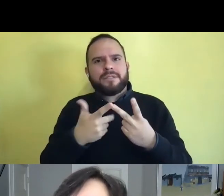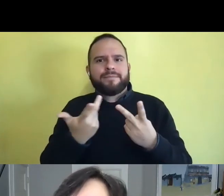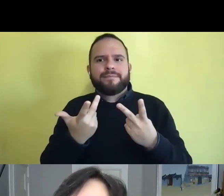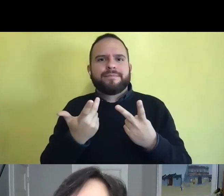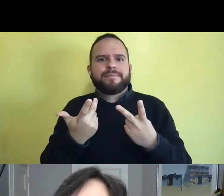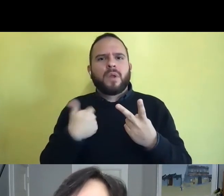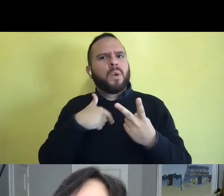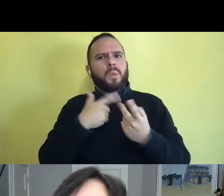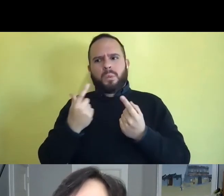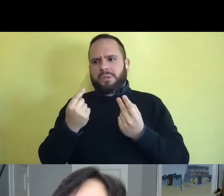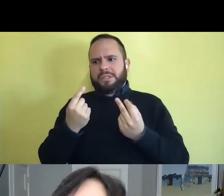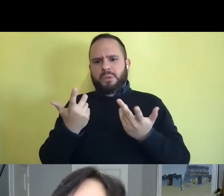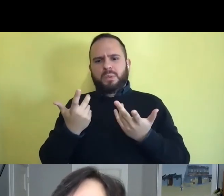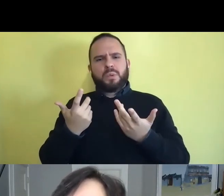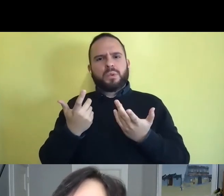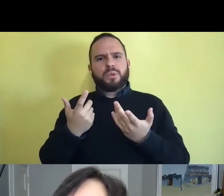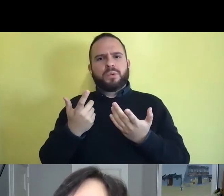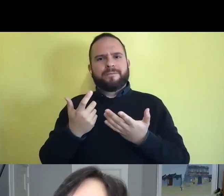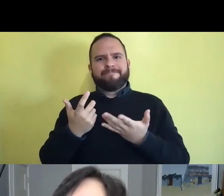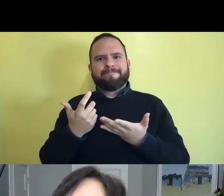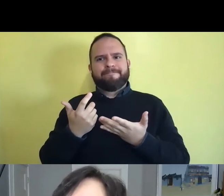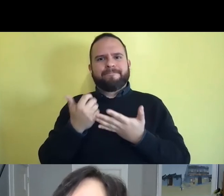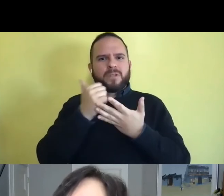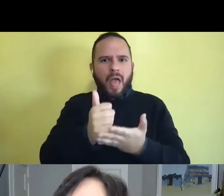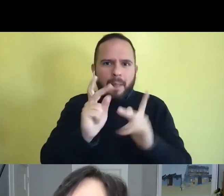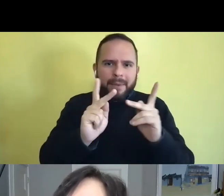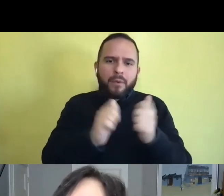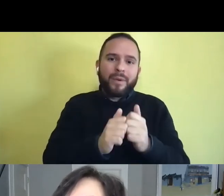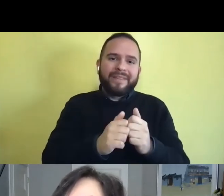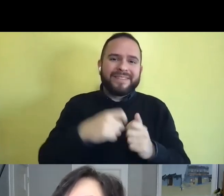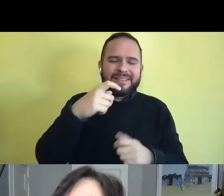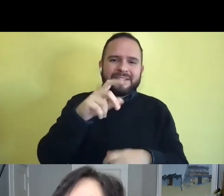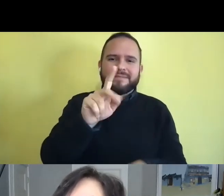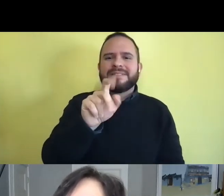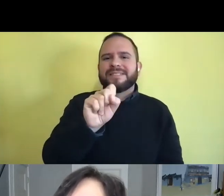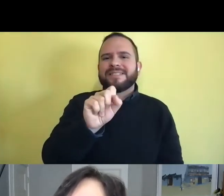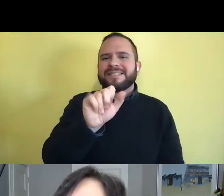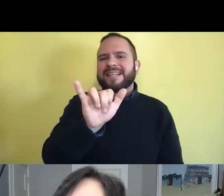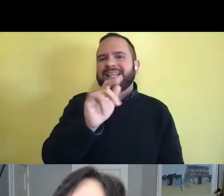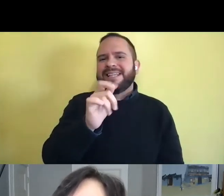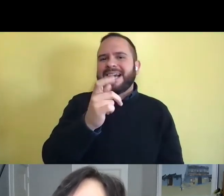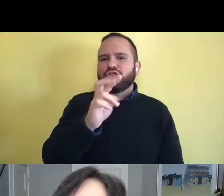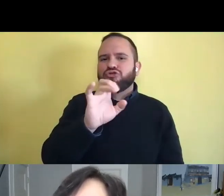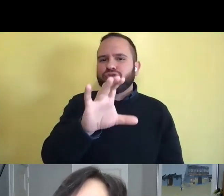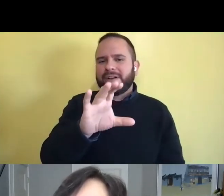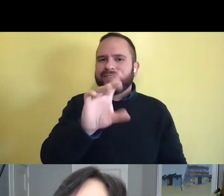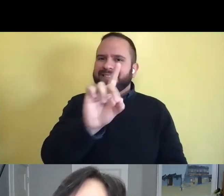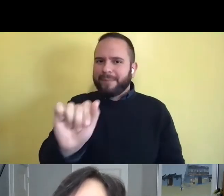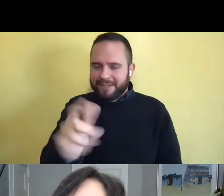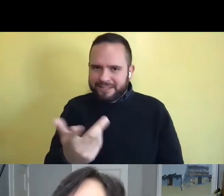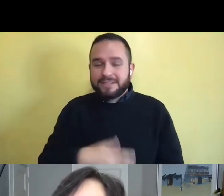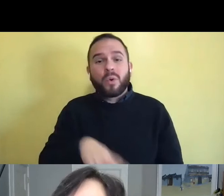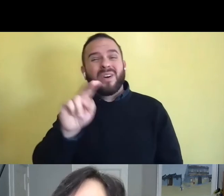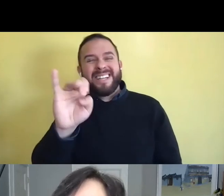facilitate success for those we work with who have psychiatric disabilities? Now, Neil, you don't have to answer the last part of